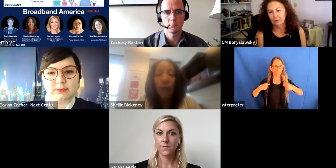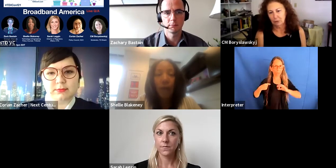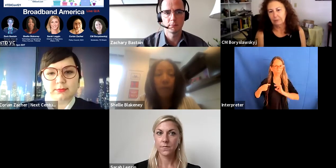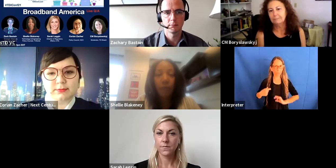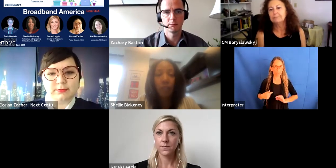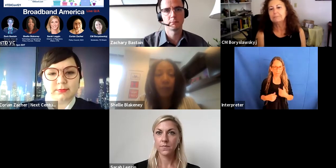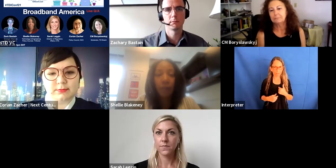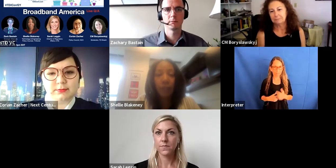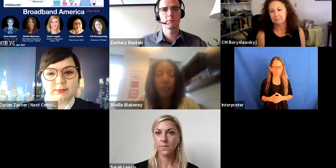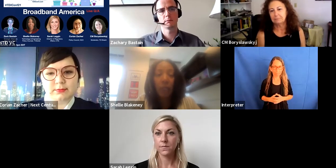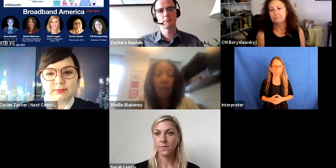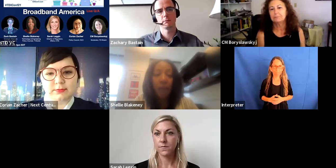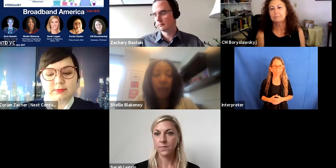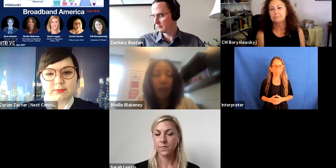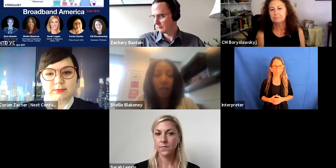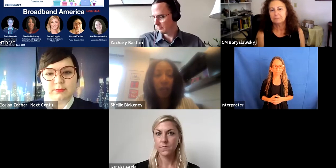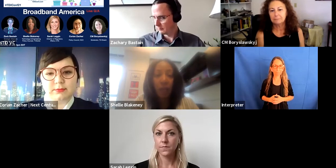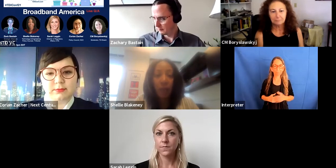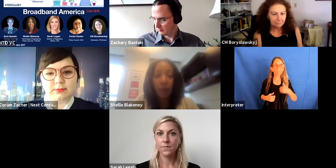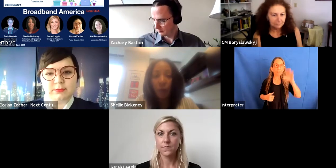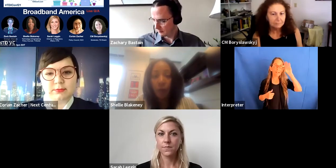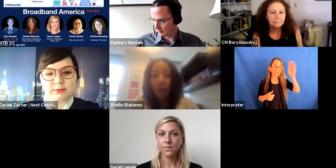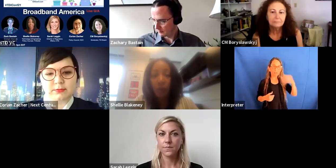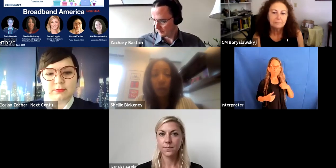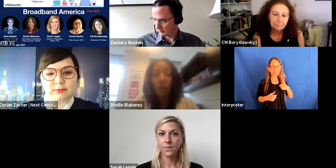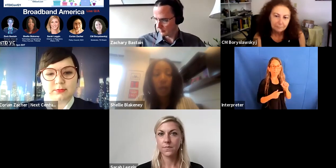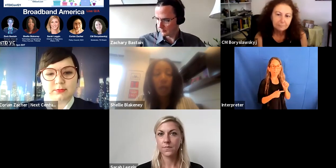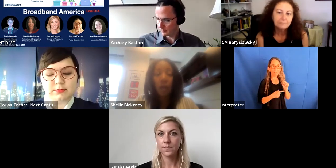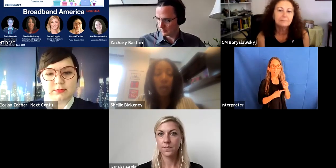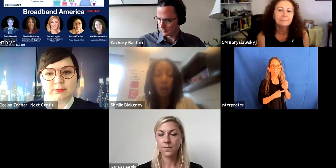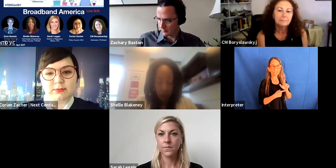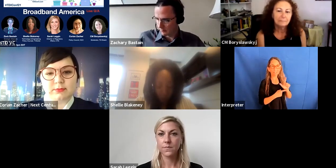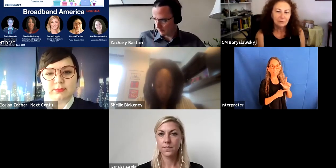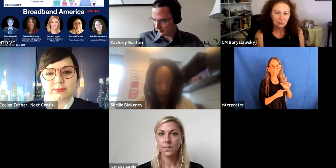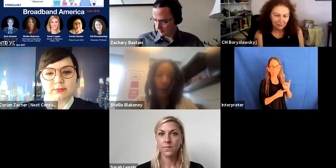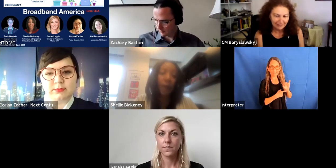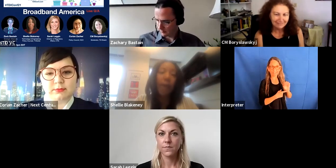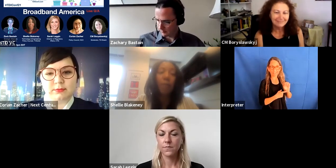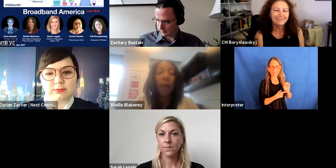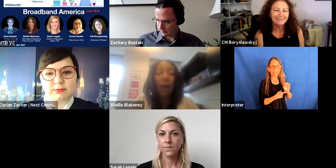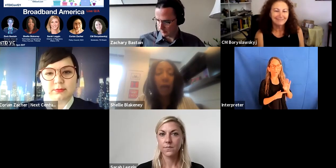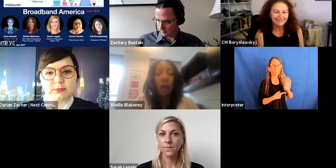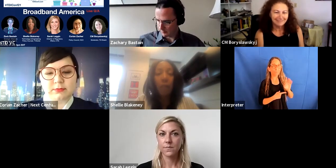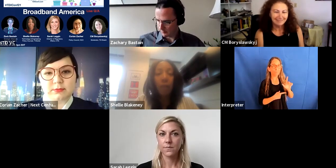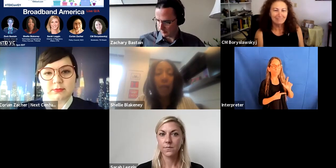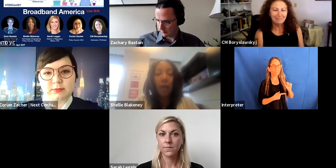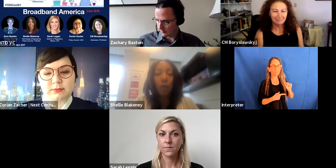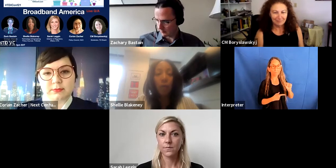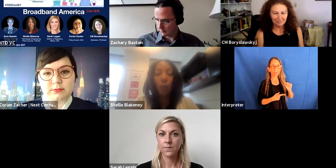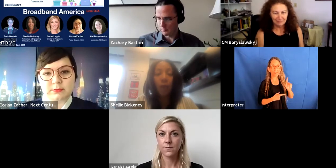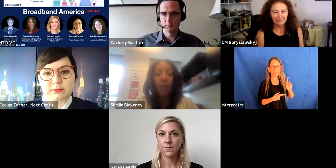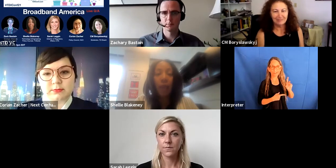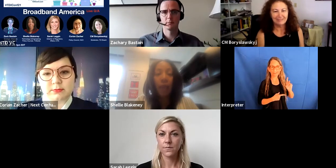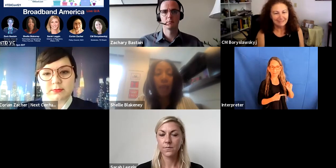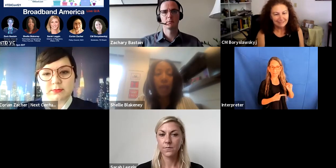Hello, I am Shelly Blakeney. I'm an African American woman, and I am wearing a black